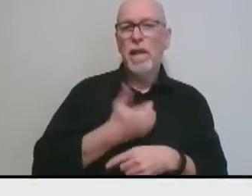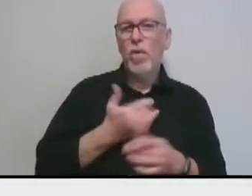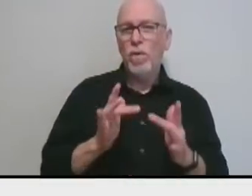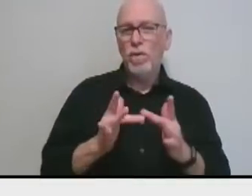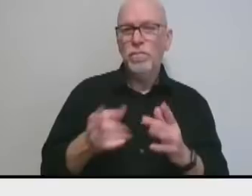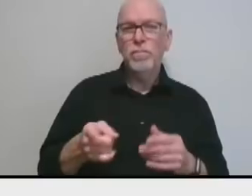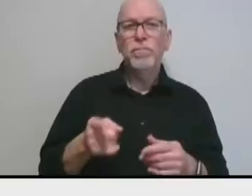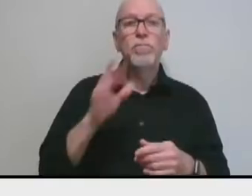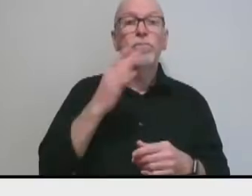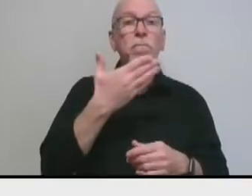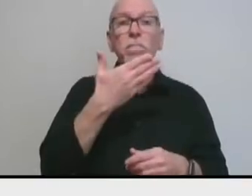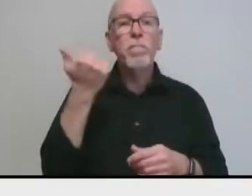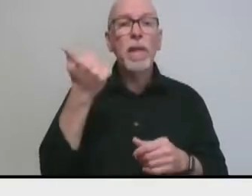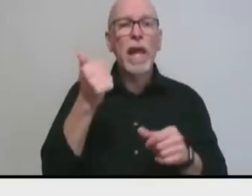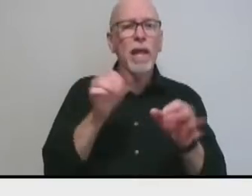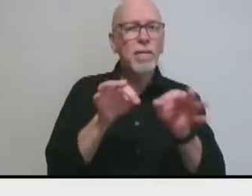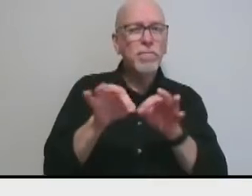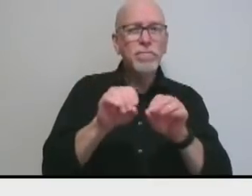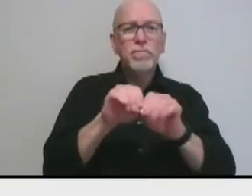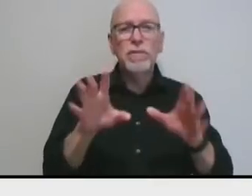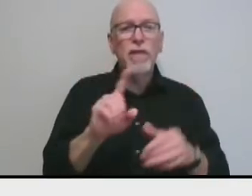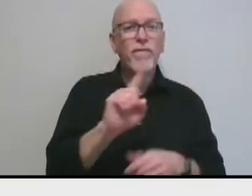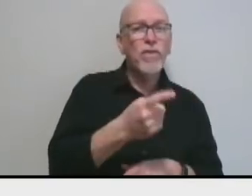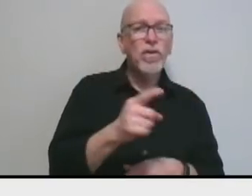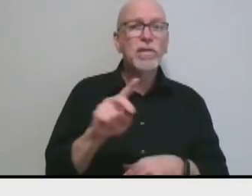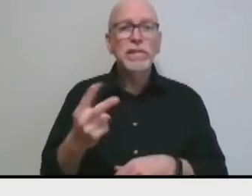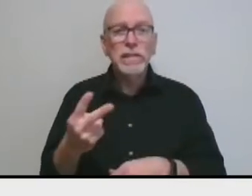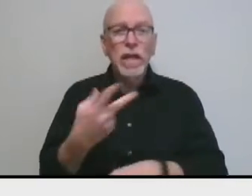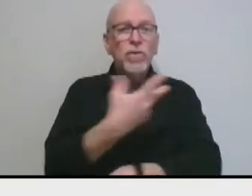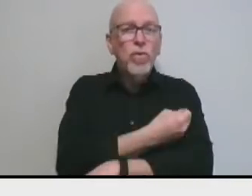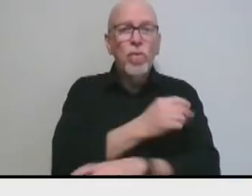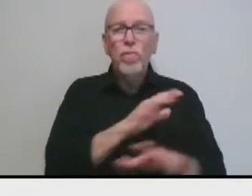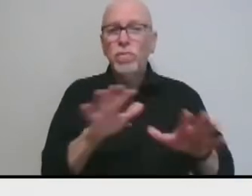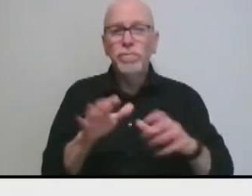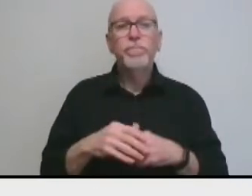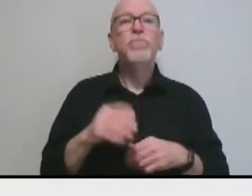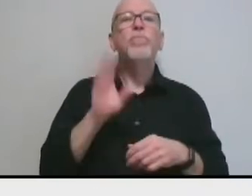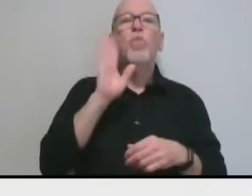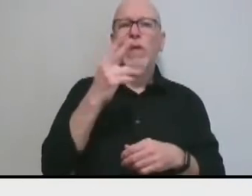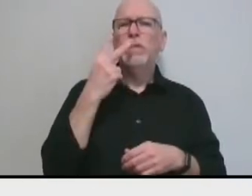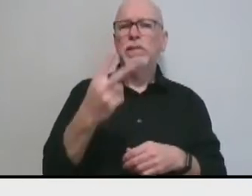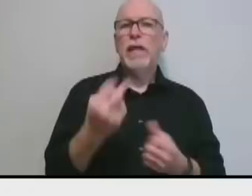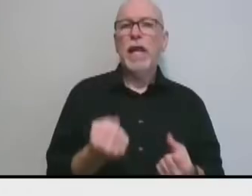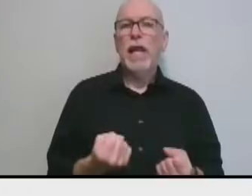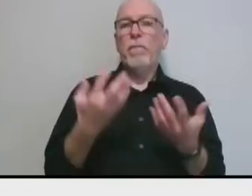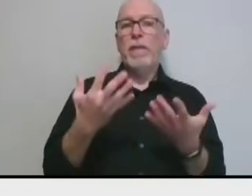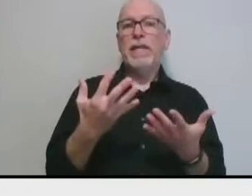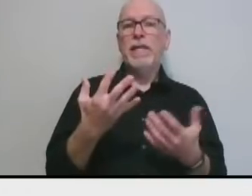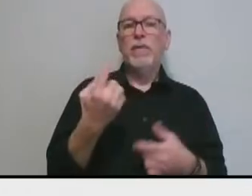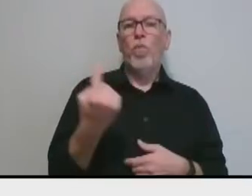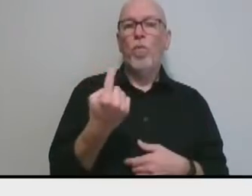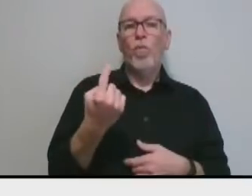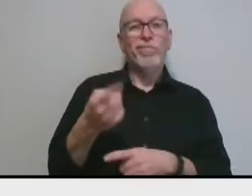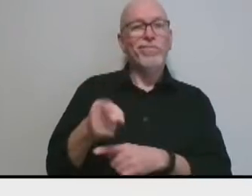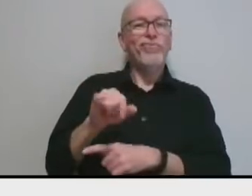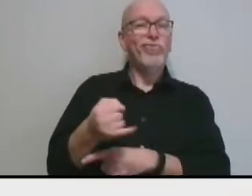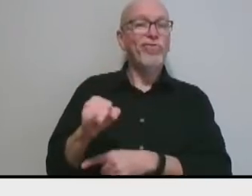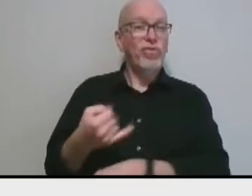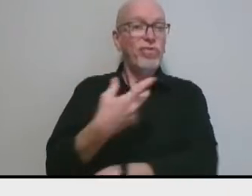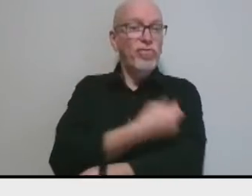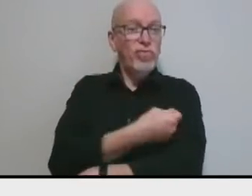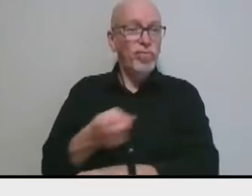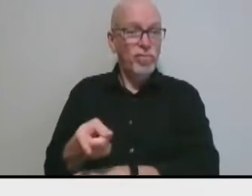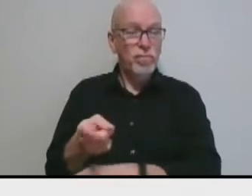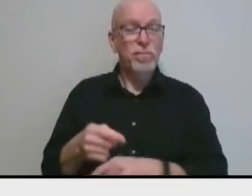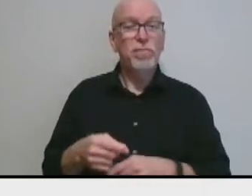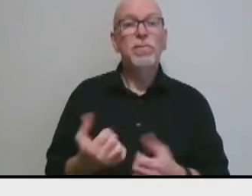to better delineate the number of first and second doses administered. You'll be able to see how many single-dose vaccinations have been administered,